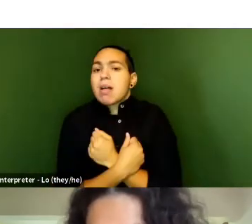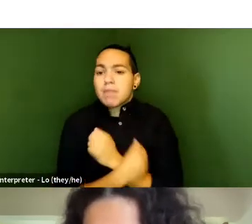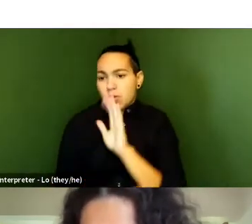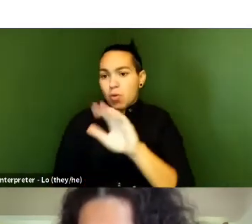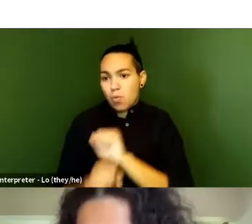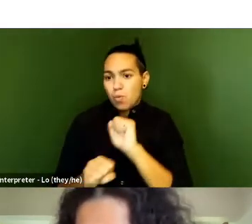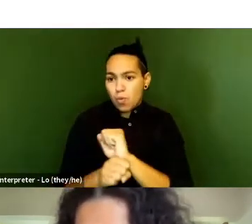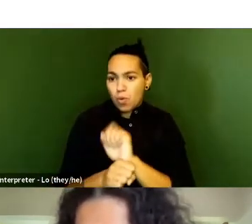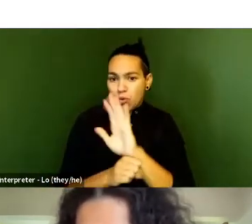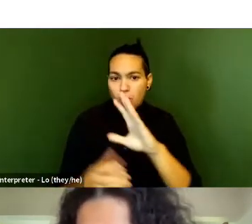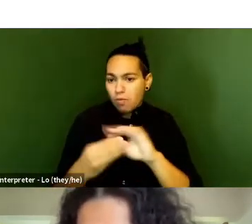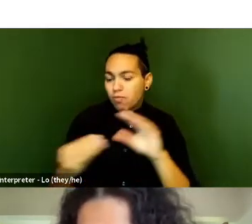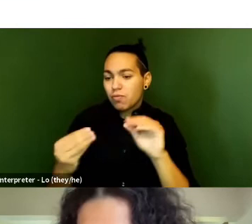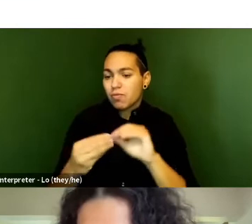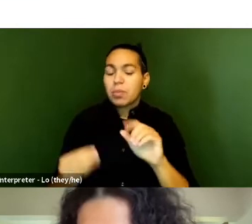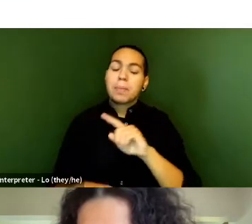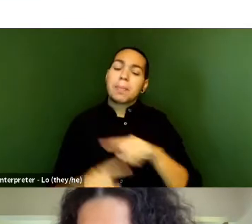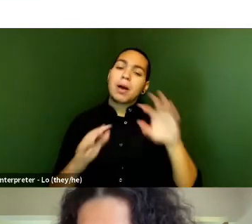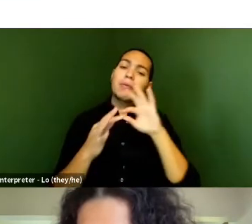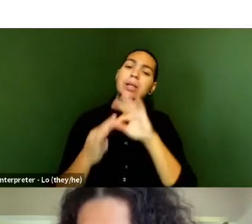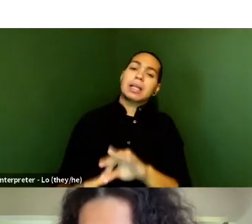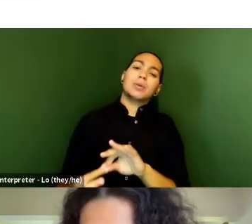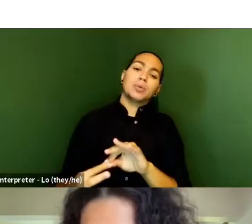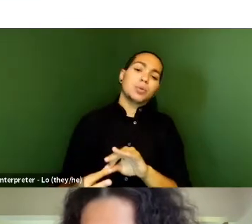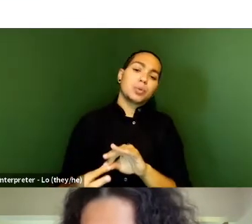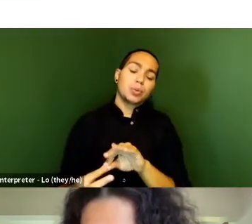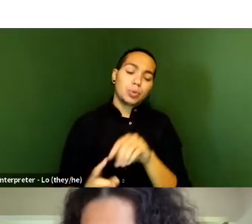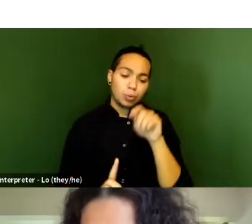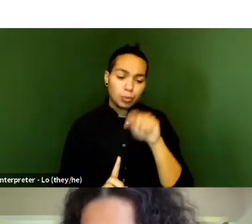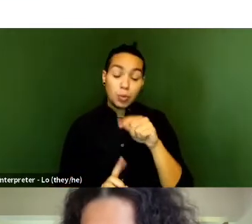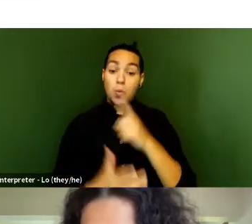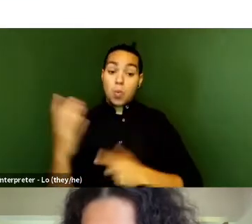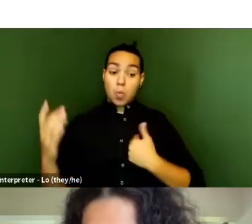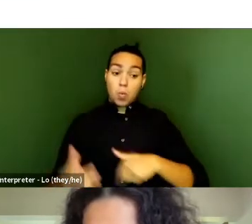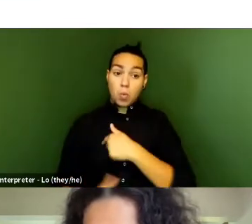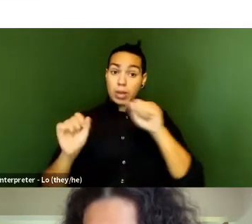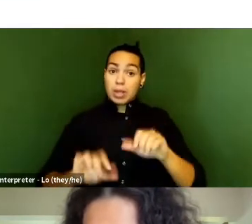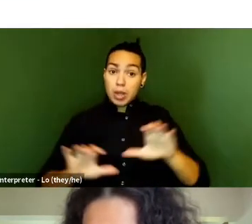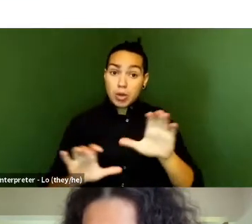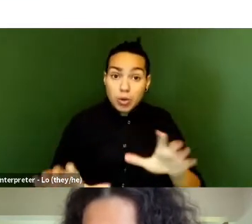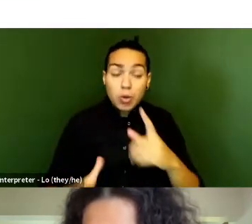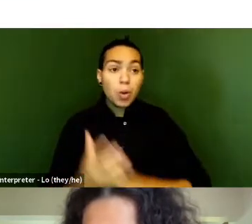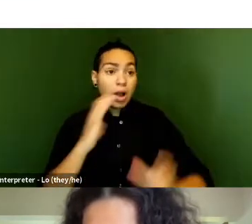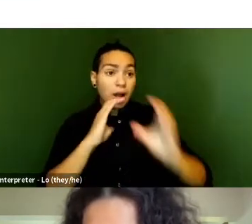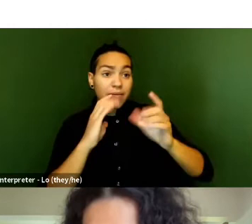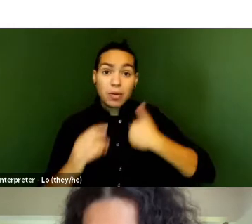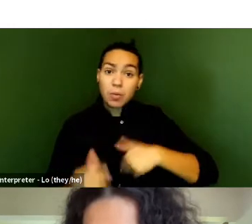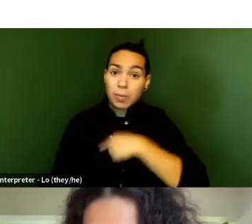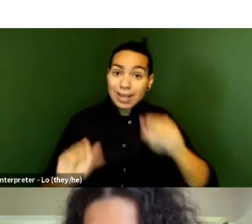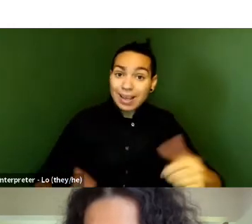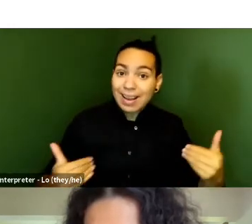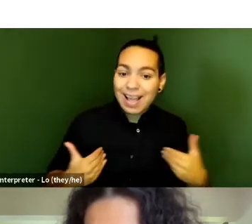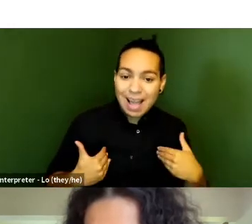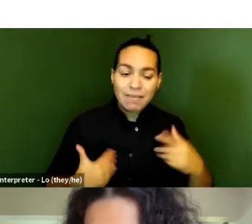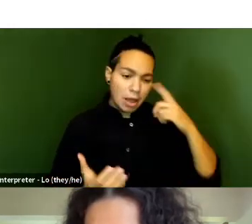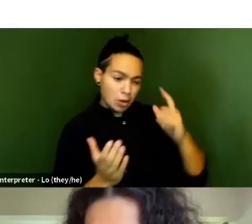But I think kind of like speaking of what we can do, what conversations we can have, this was sort of something that came up a lot